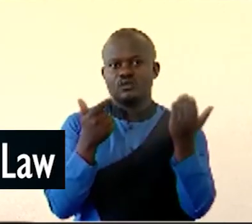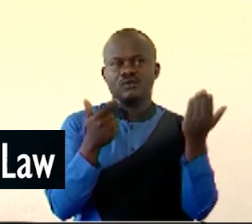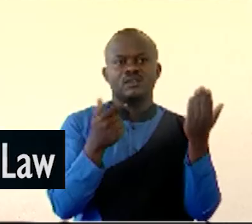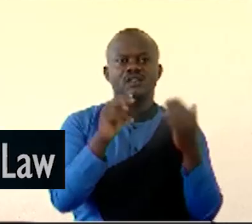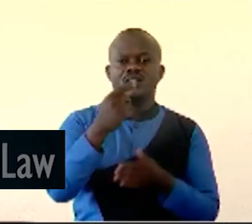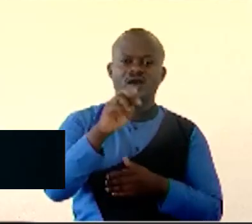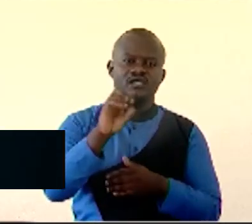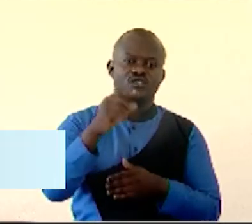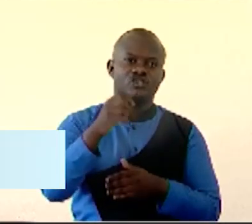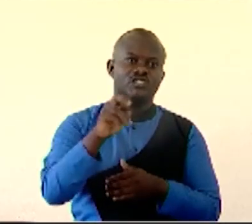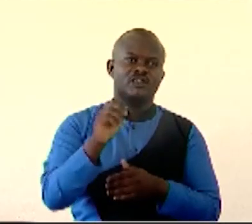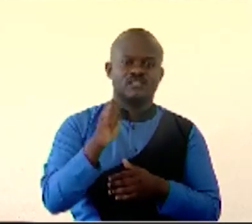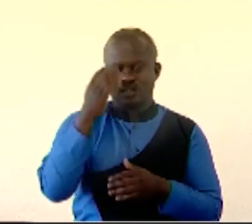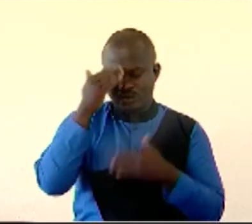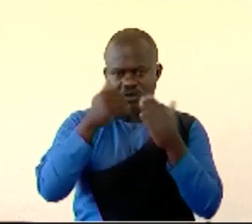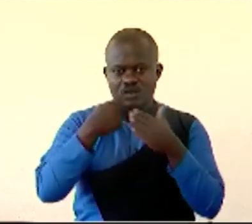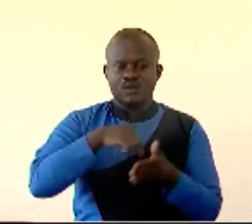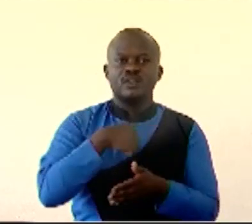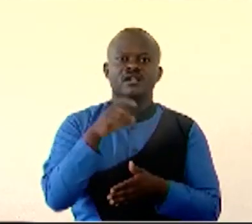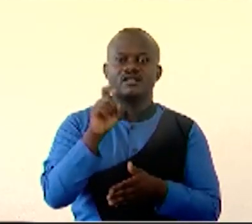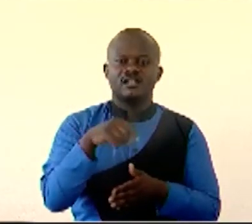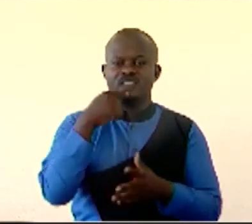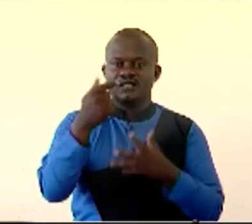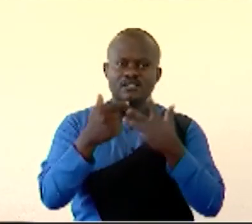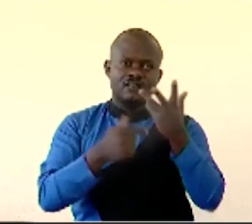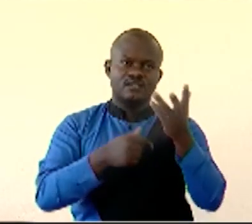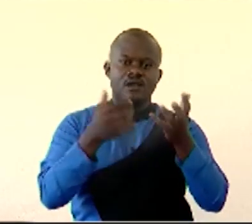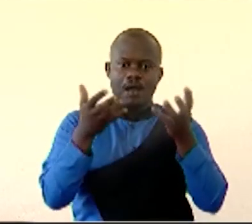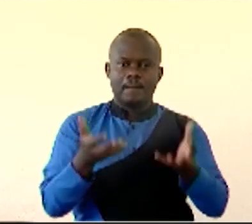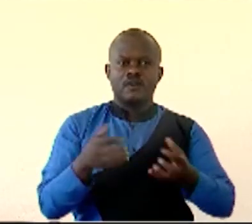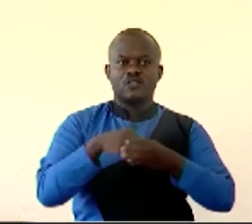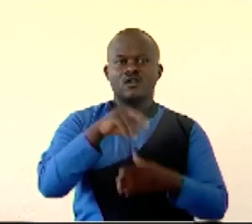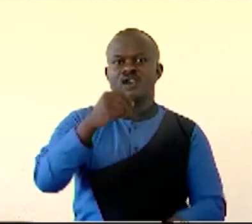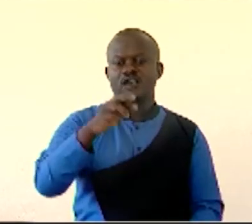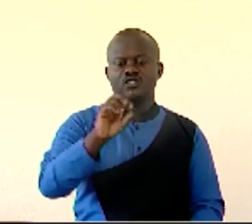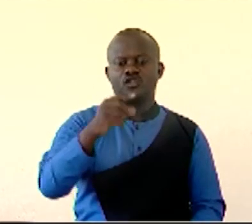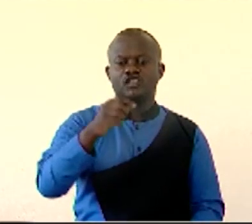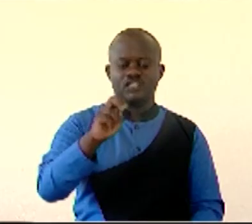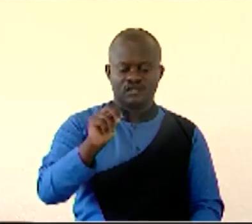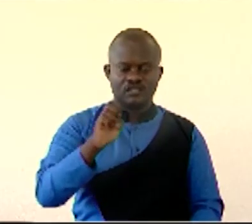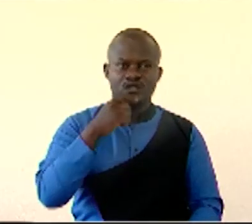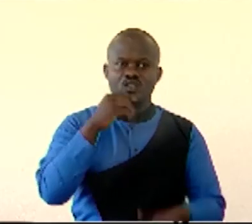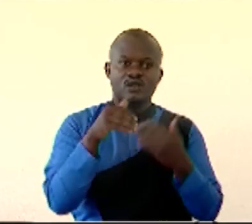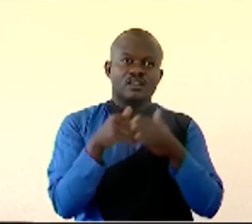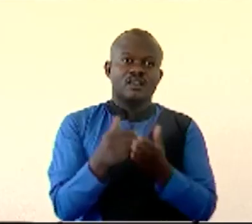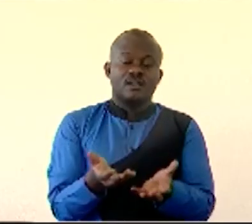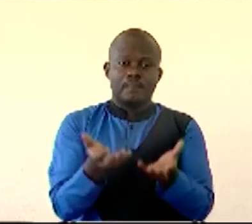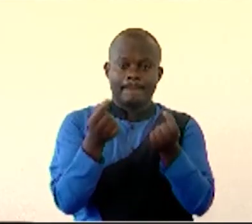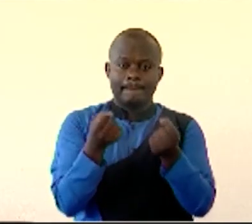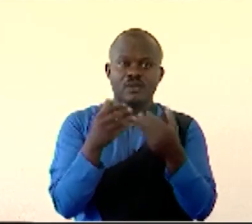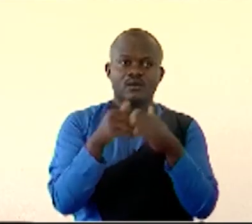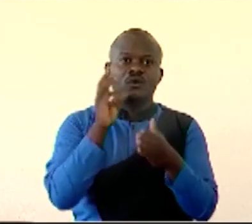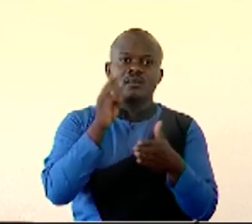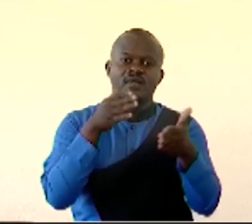nitrogen because we need this amount of nitrogen. So the amount of nitrogen will be